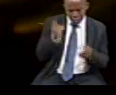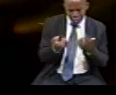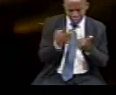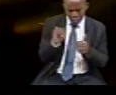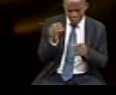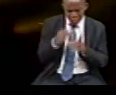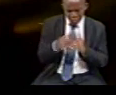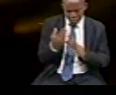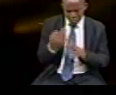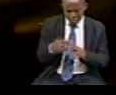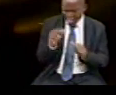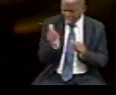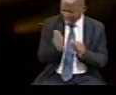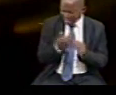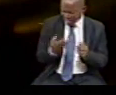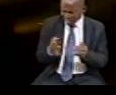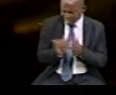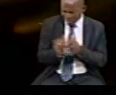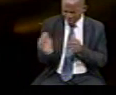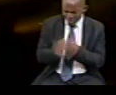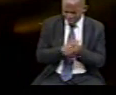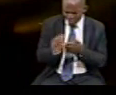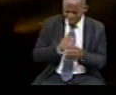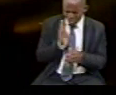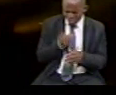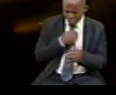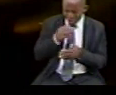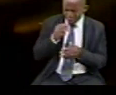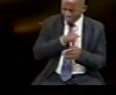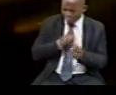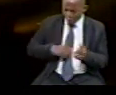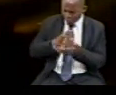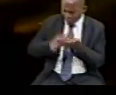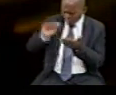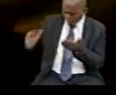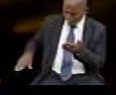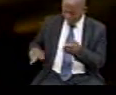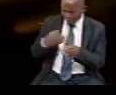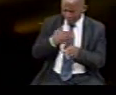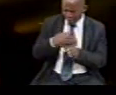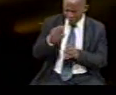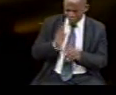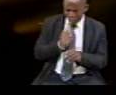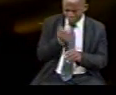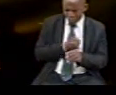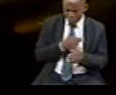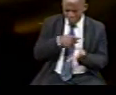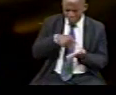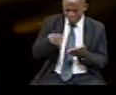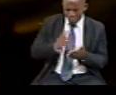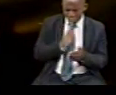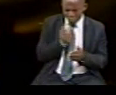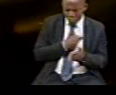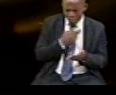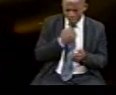disruptor that wants to come into our life, let the Spirit of God remove them from our lives in Jesus' name. Cleanse and purge us. Make us